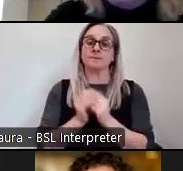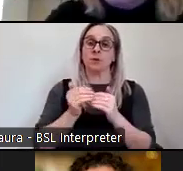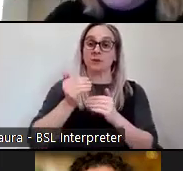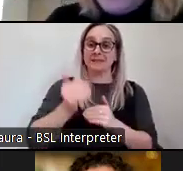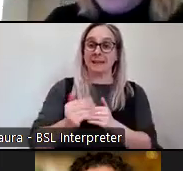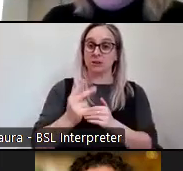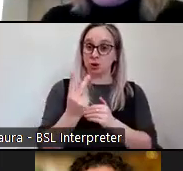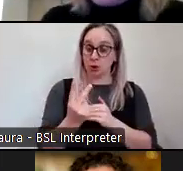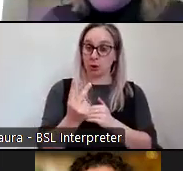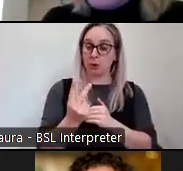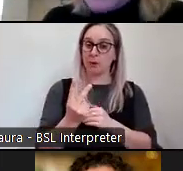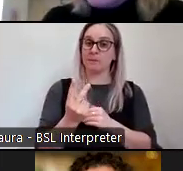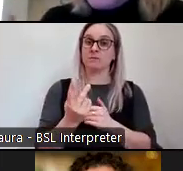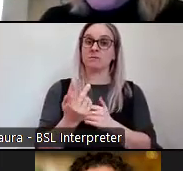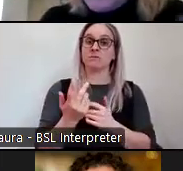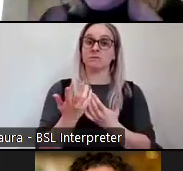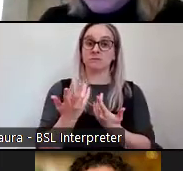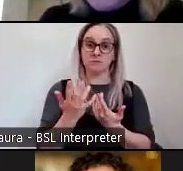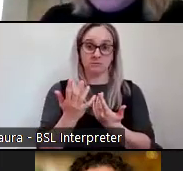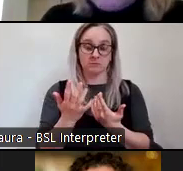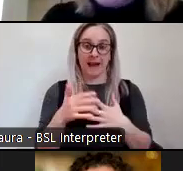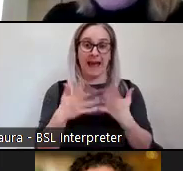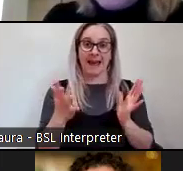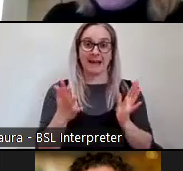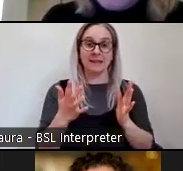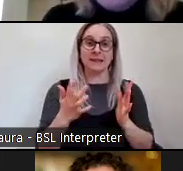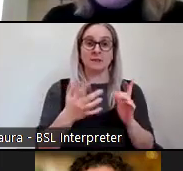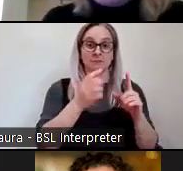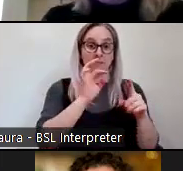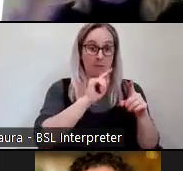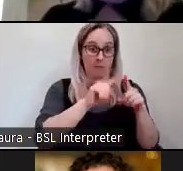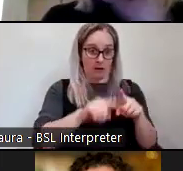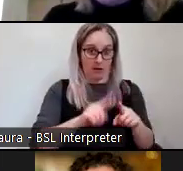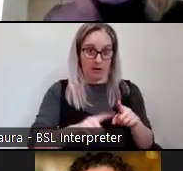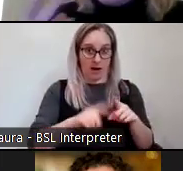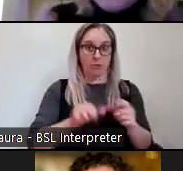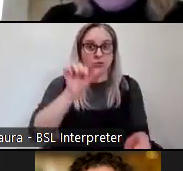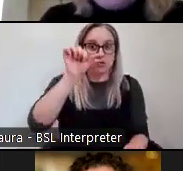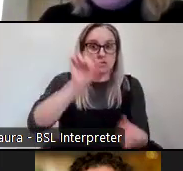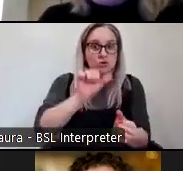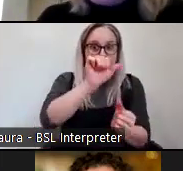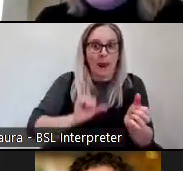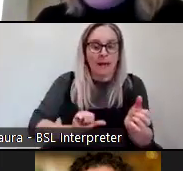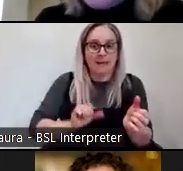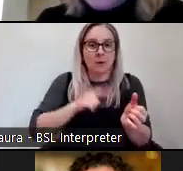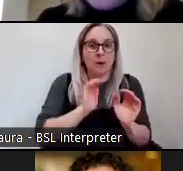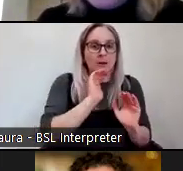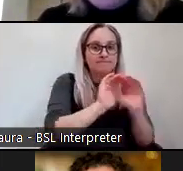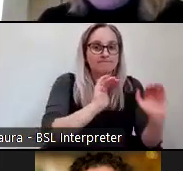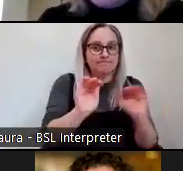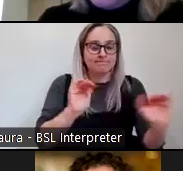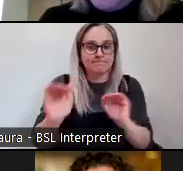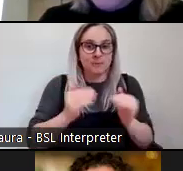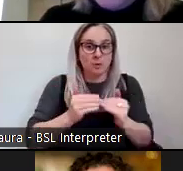will ask for those candidates who are shortlisted through to stage 2. You are asked again another series of